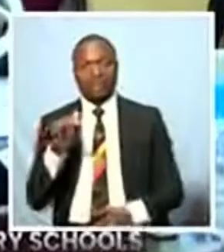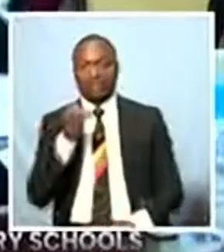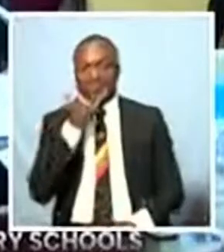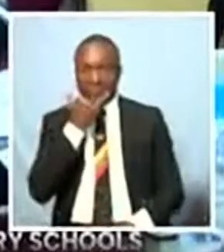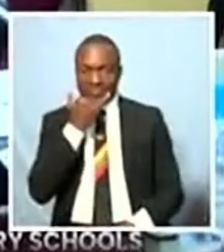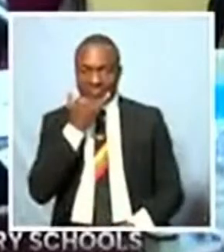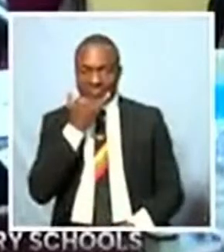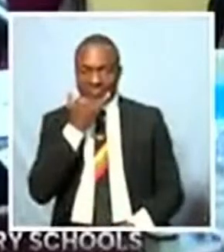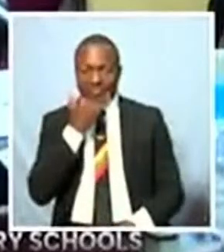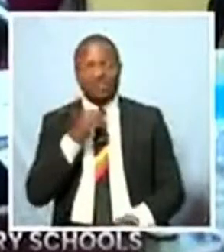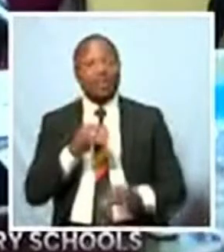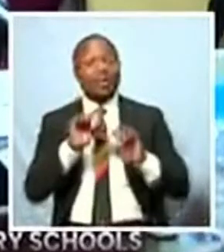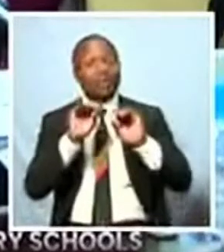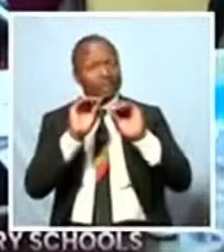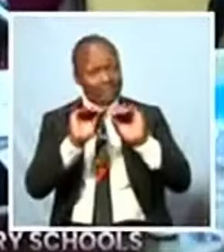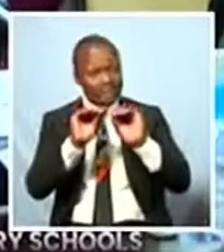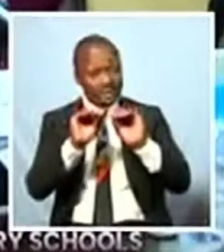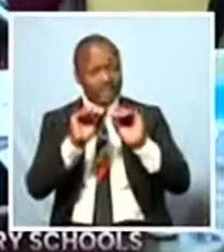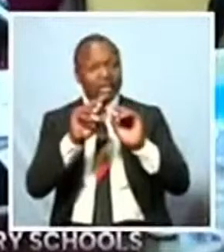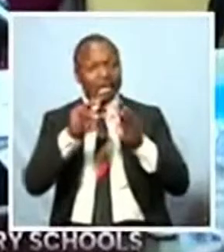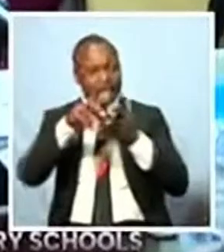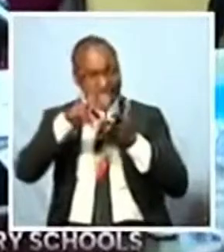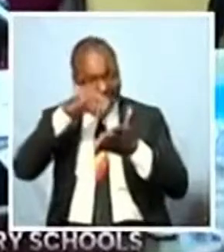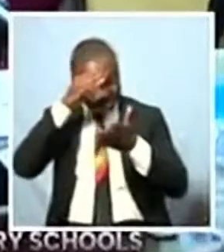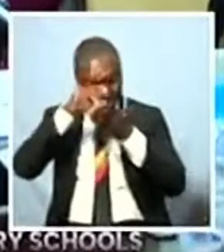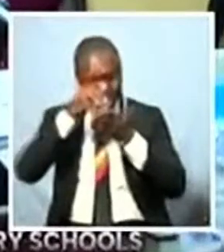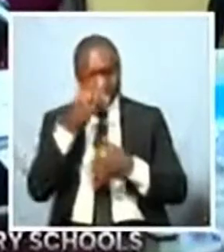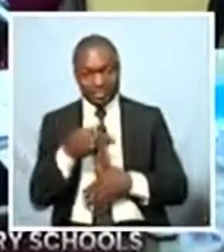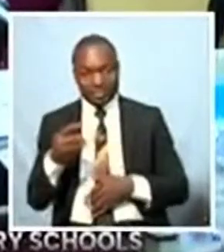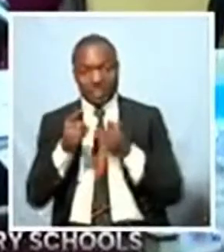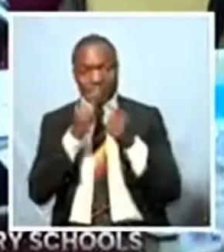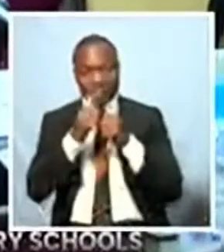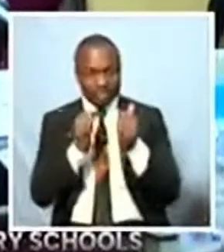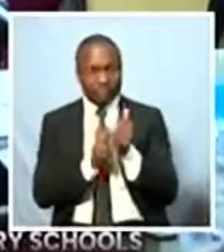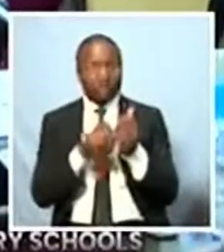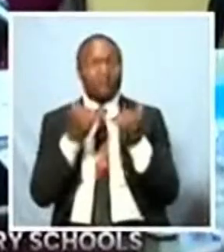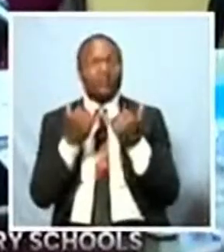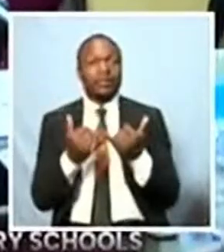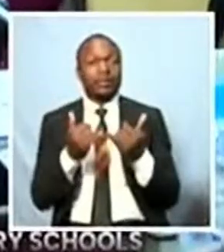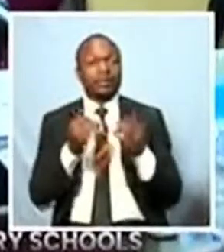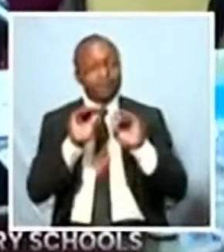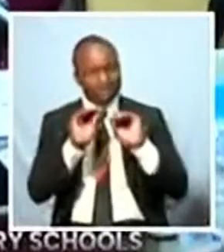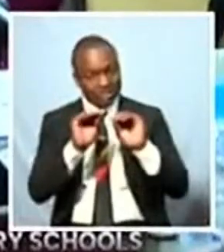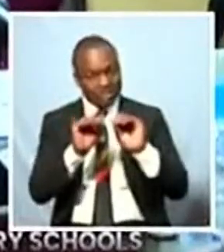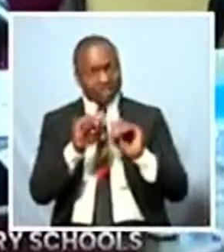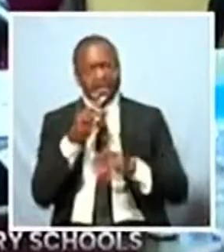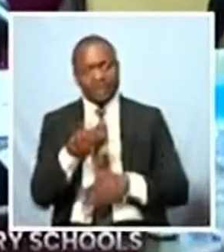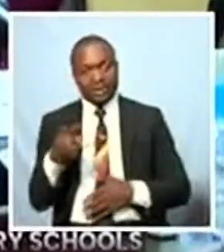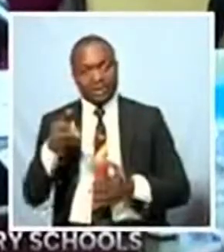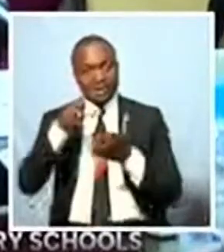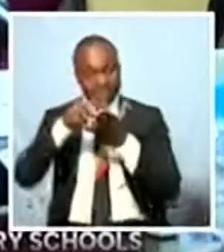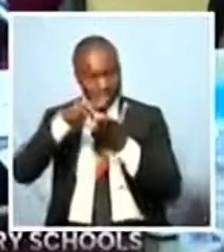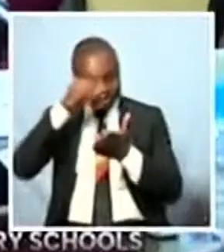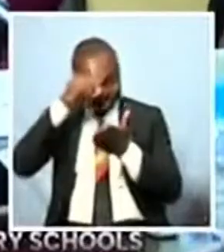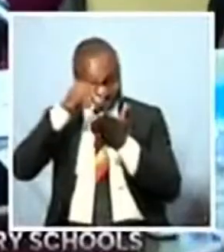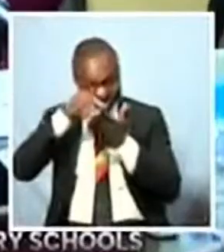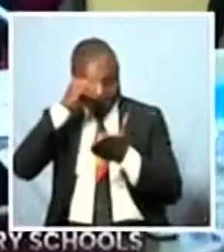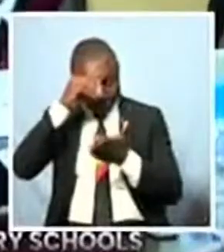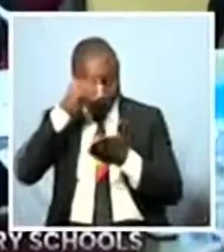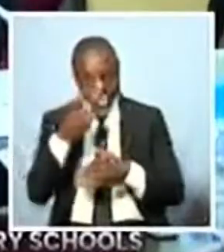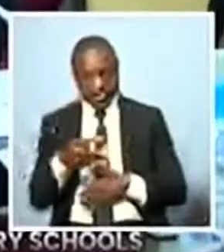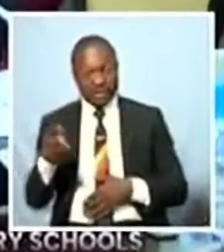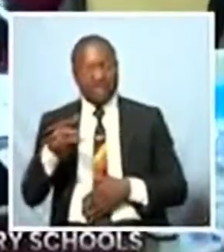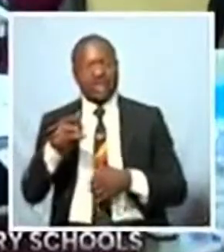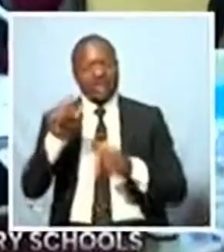It's the issue of teaching and learning materials, which we are talking about now. The teaching and learning materials, every teacher must